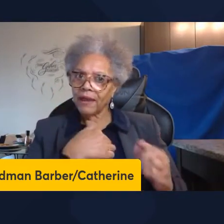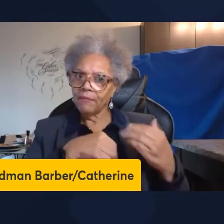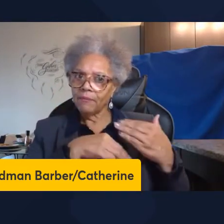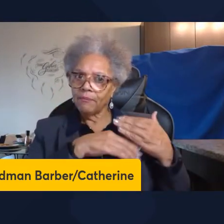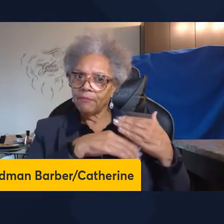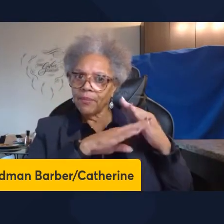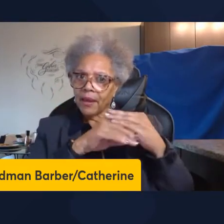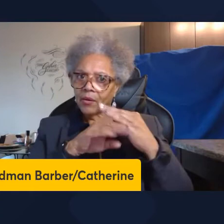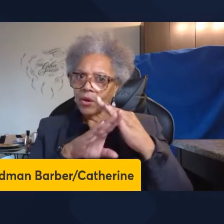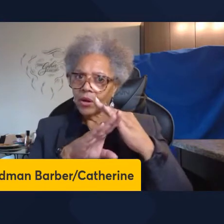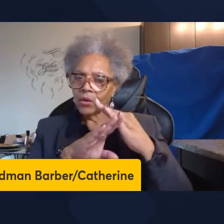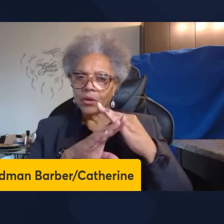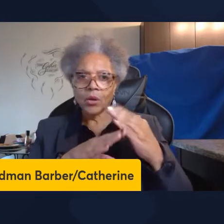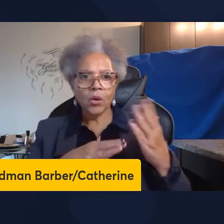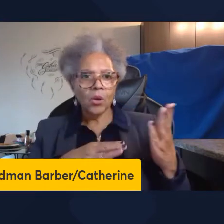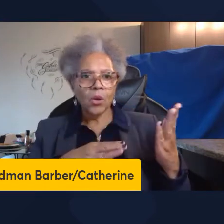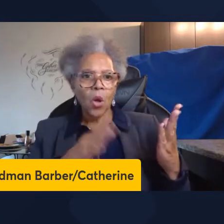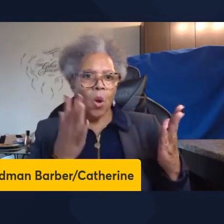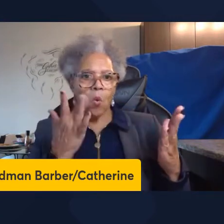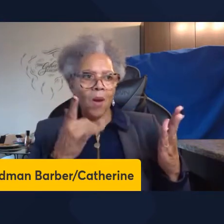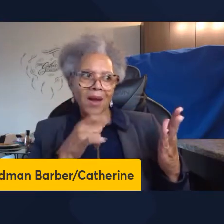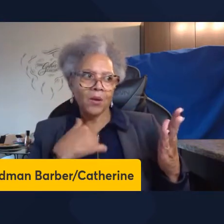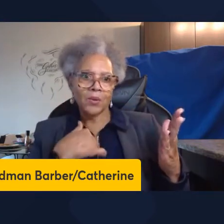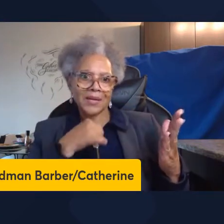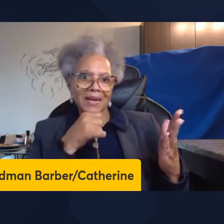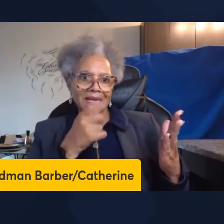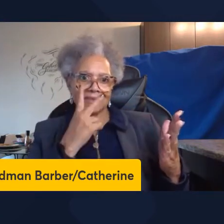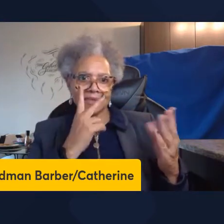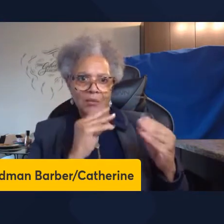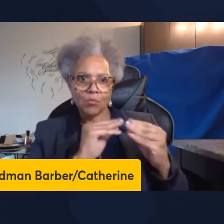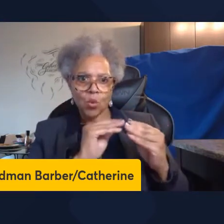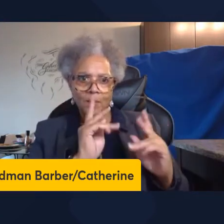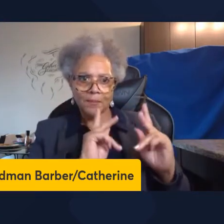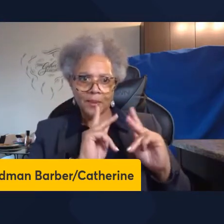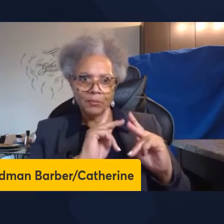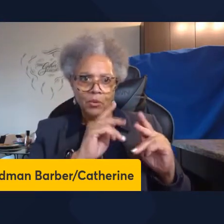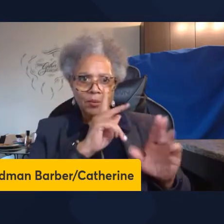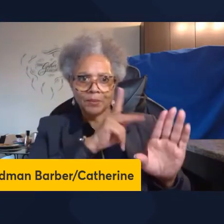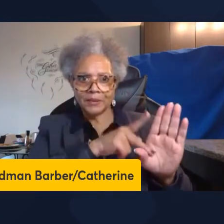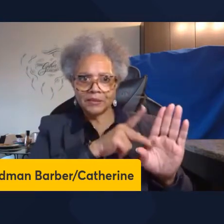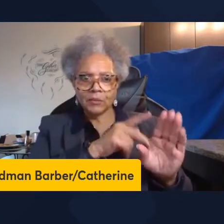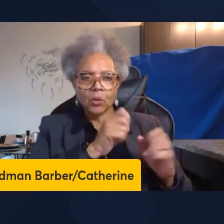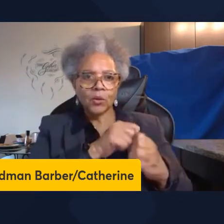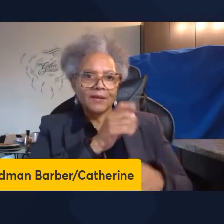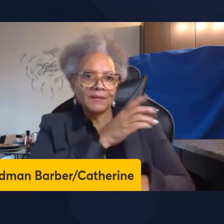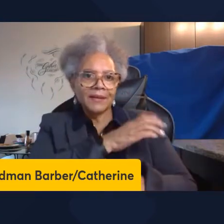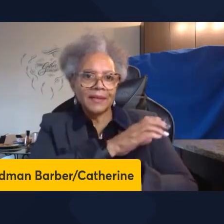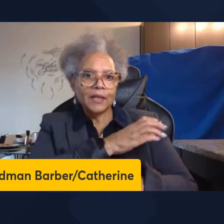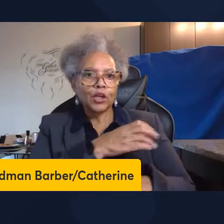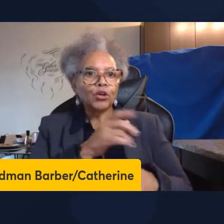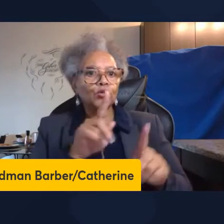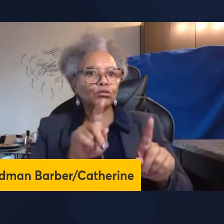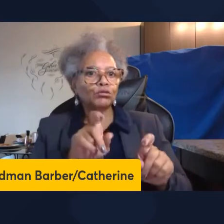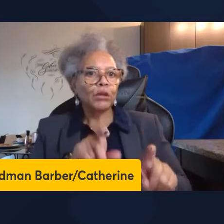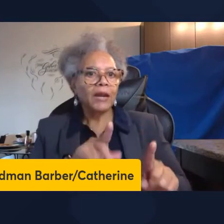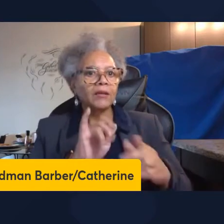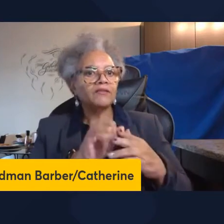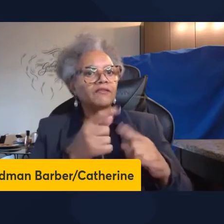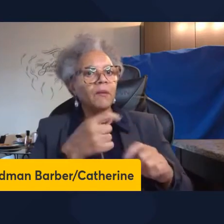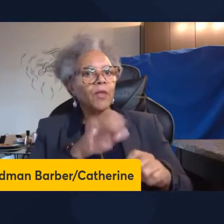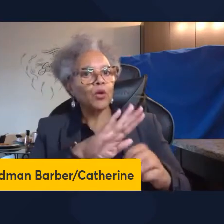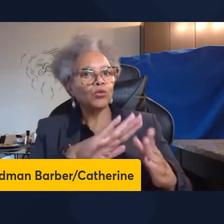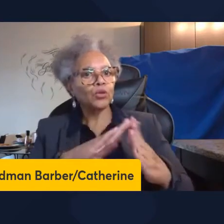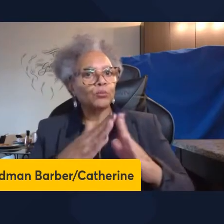Like why are we not seeing more people participating in clinical trials that come from these communities if